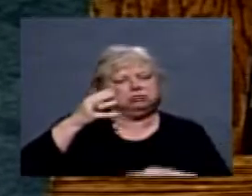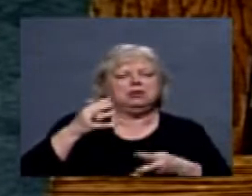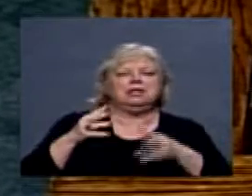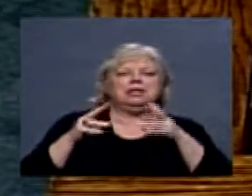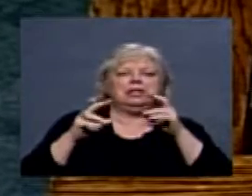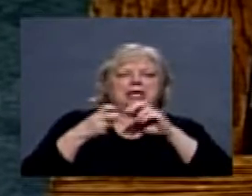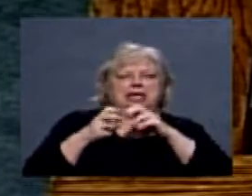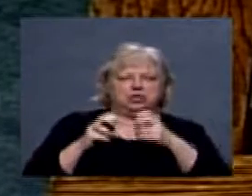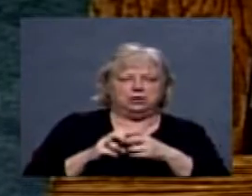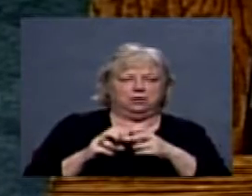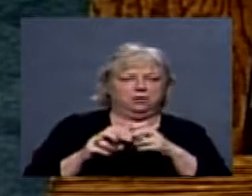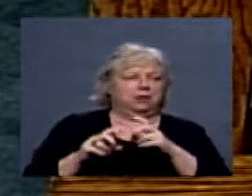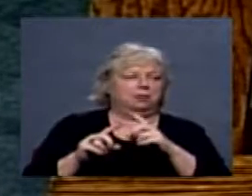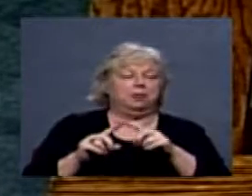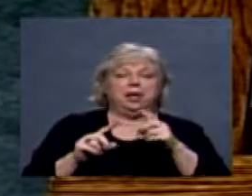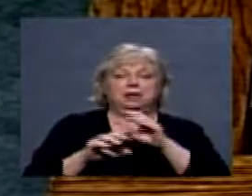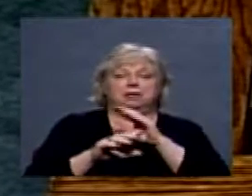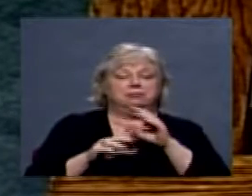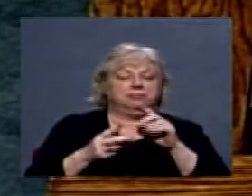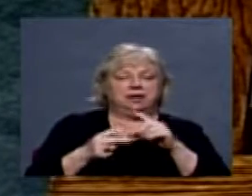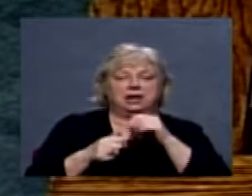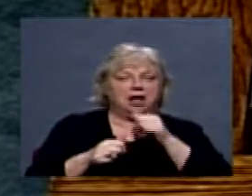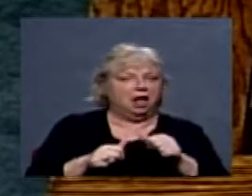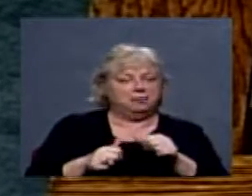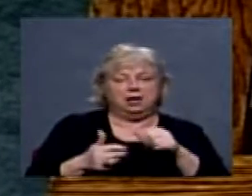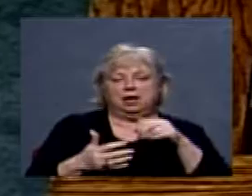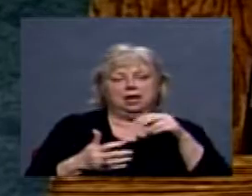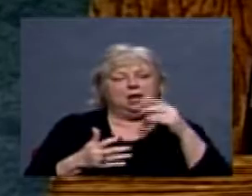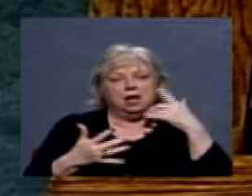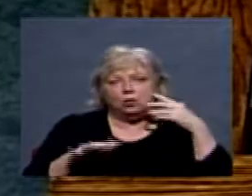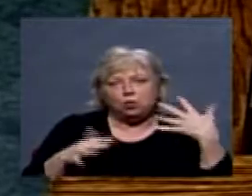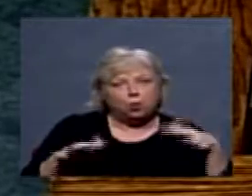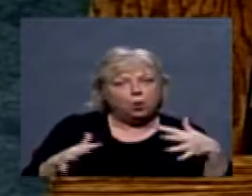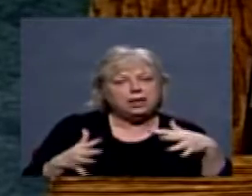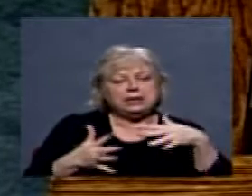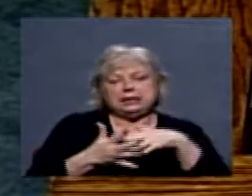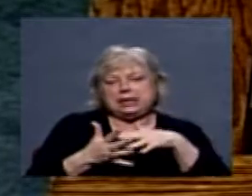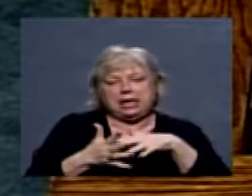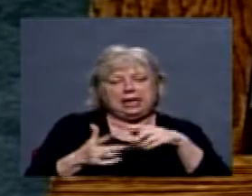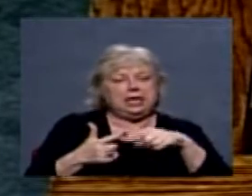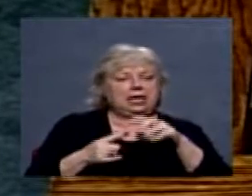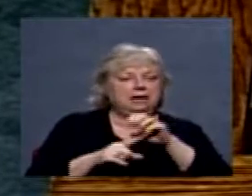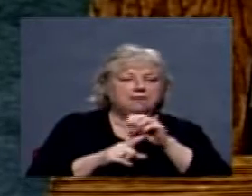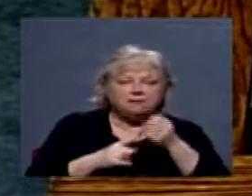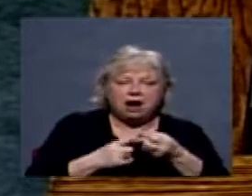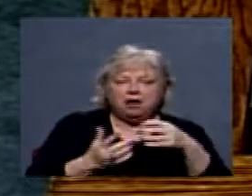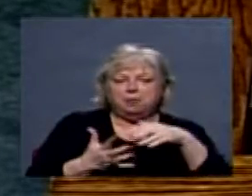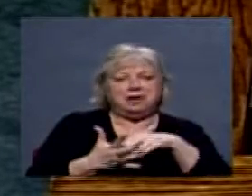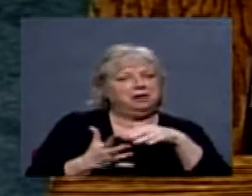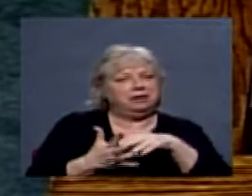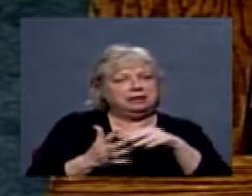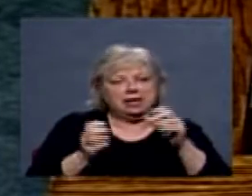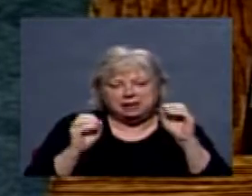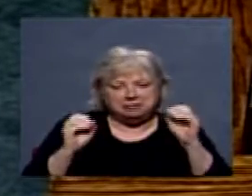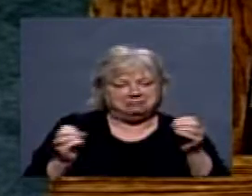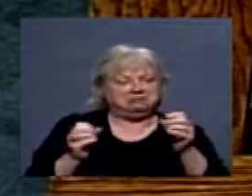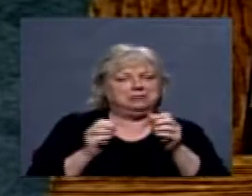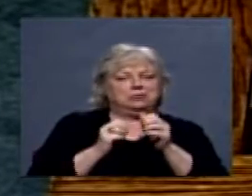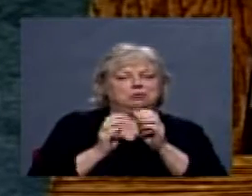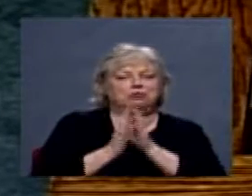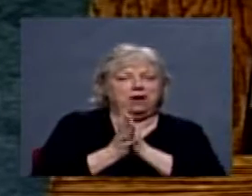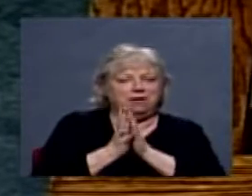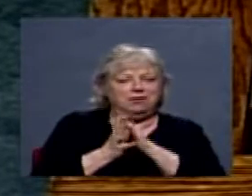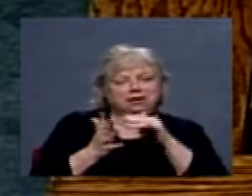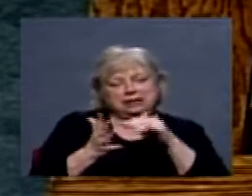you know, there's not been a noise study. There's not been an environmental impact study. There's not been a traffic study. This is going to impact